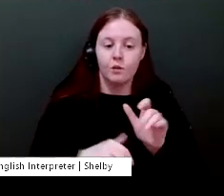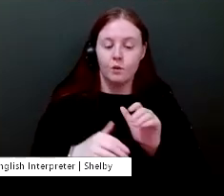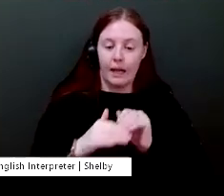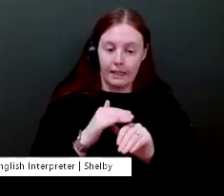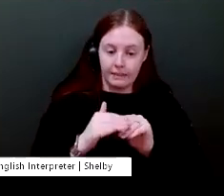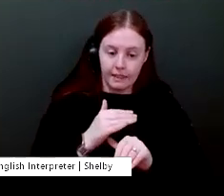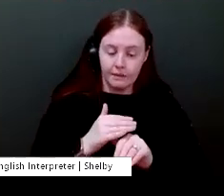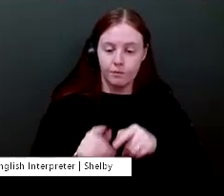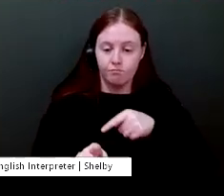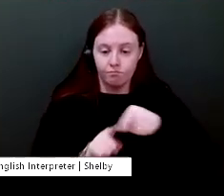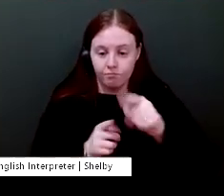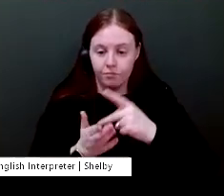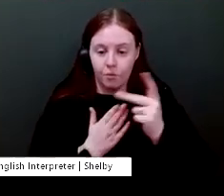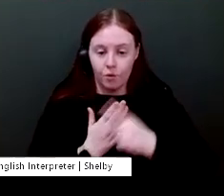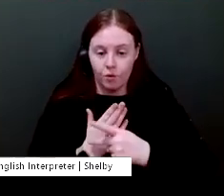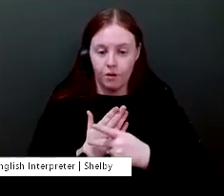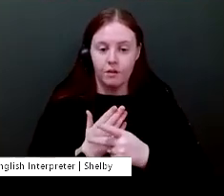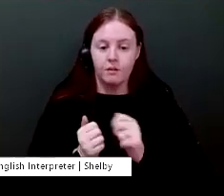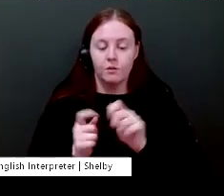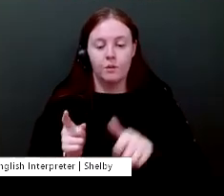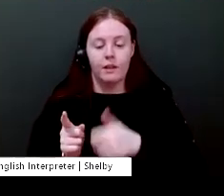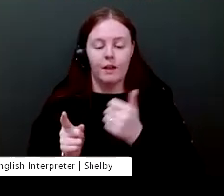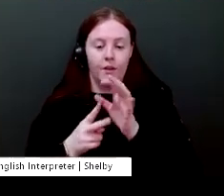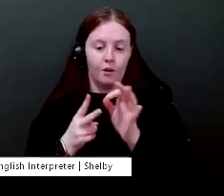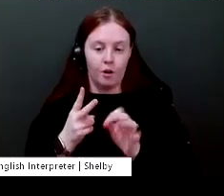specialized programming with additional modalities.